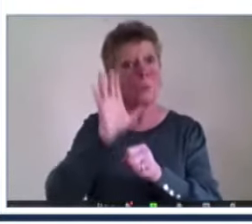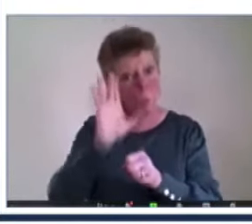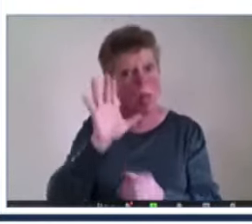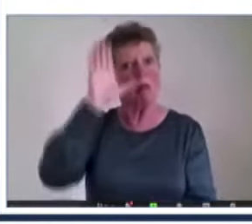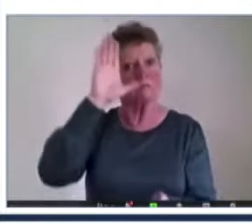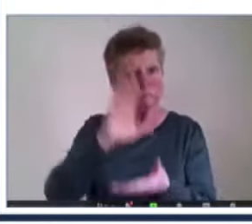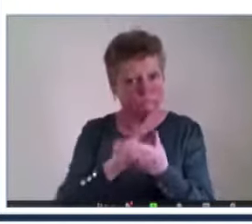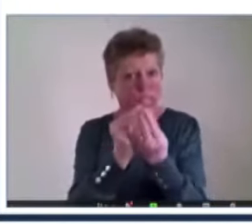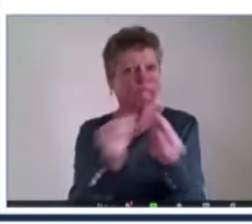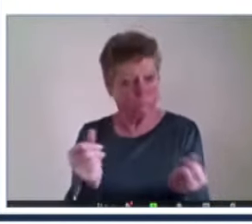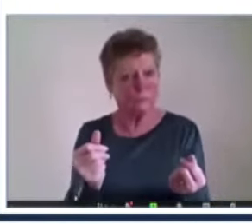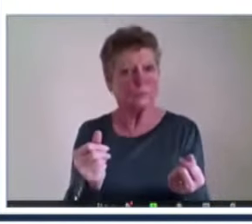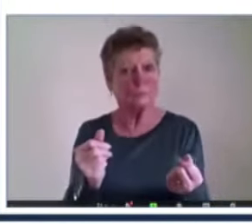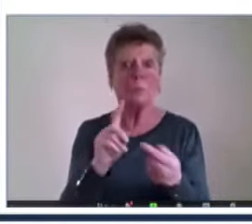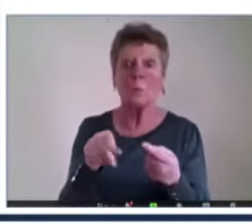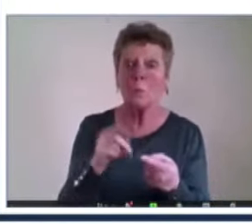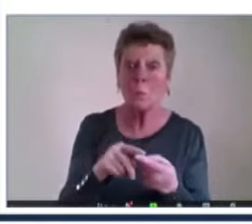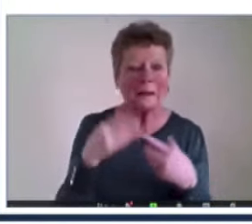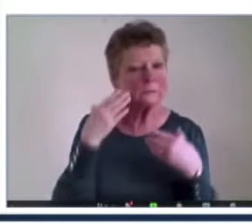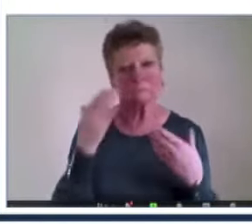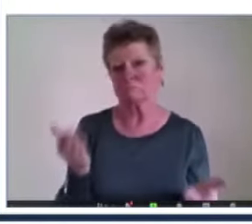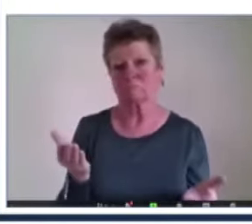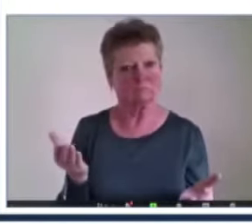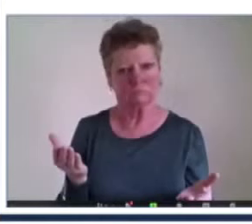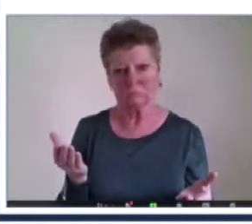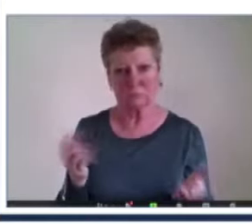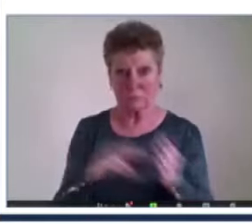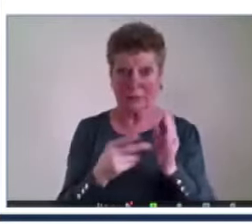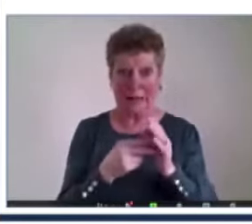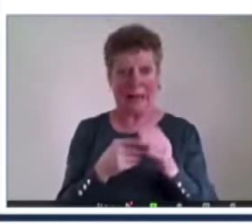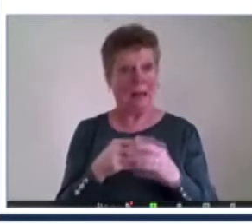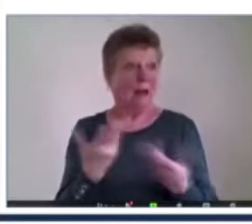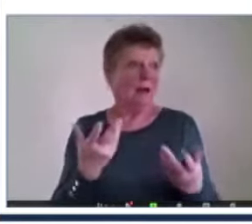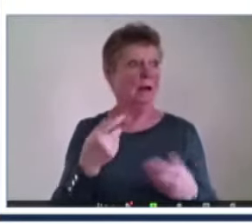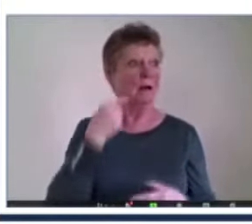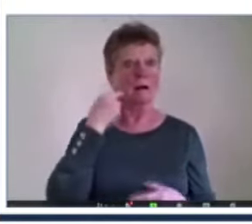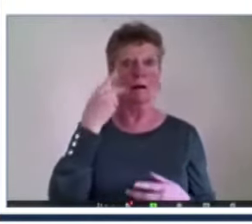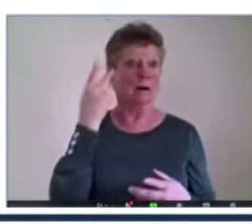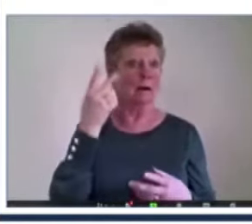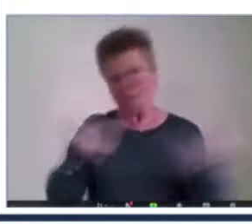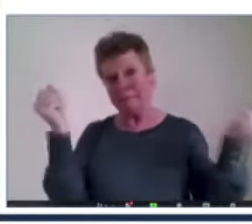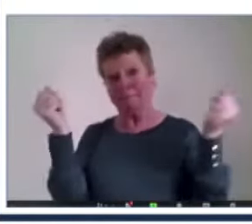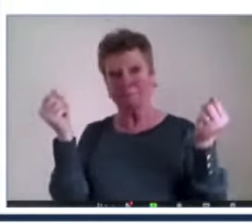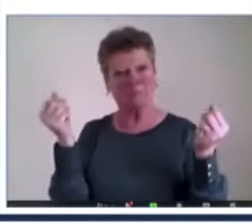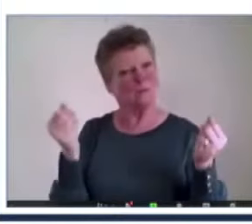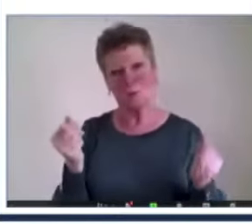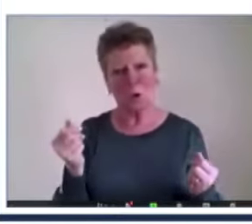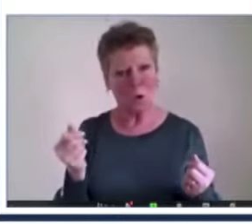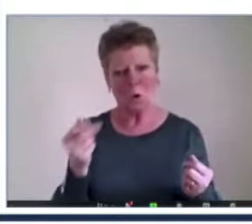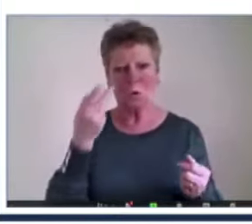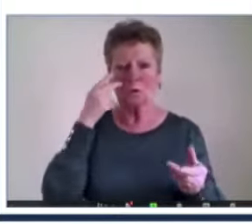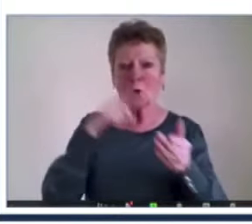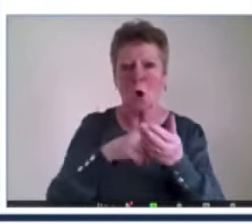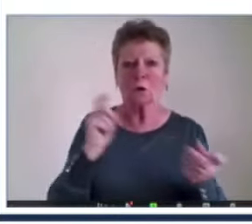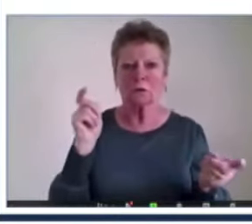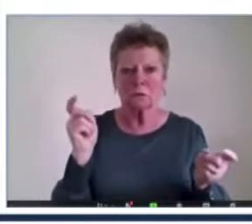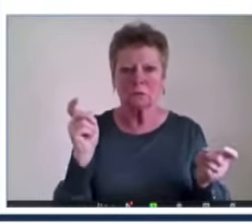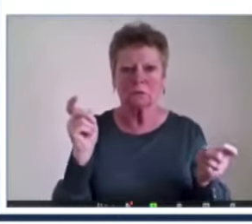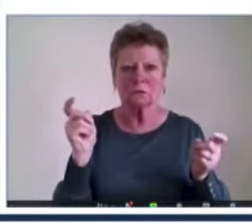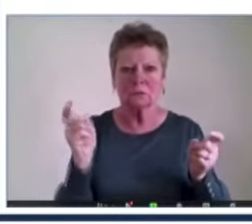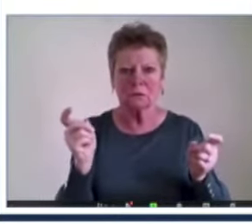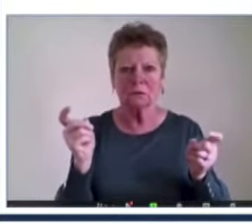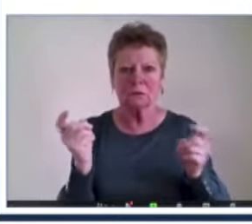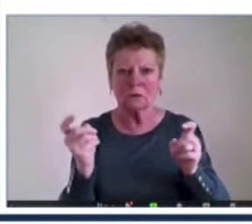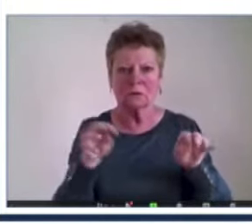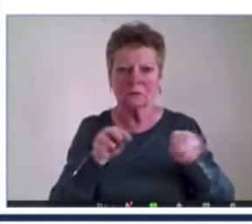of there's not like a one day where all of a sudden the pandemic's over. You make this transition where the virus is going to